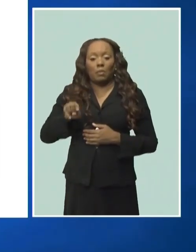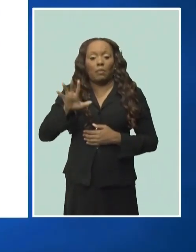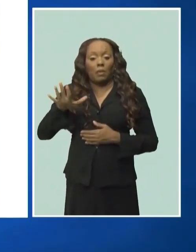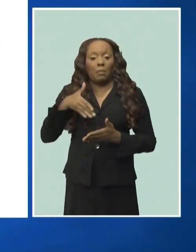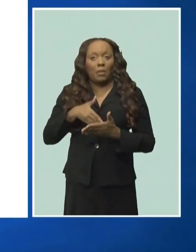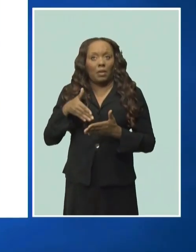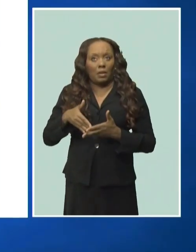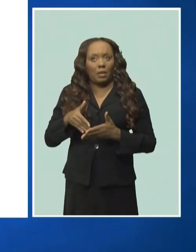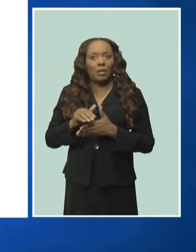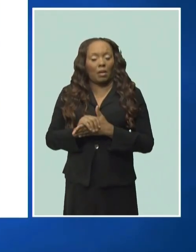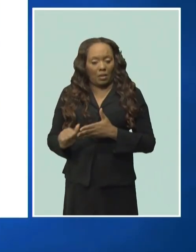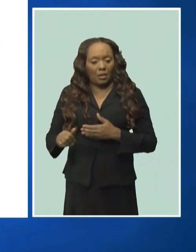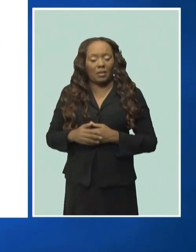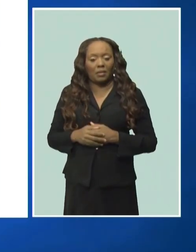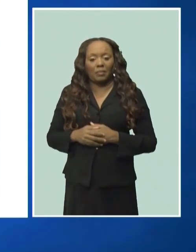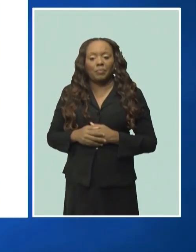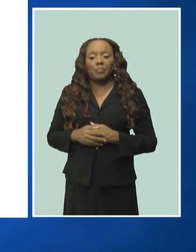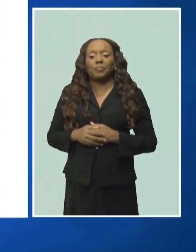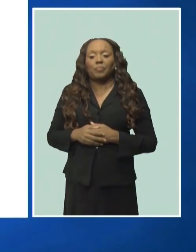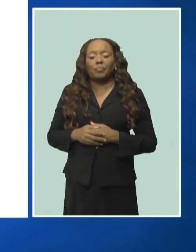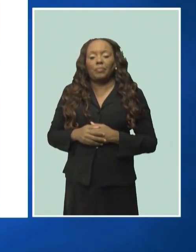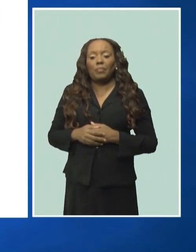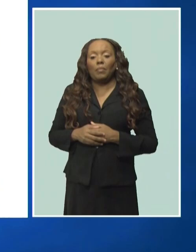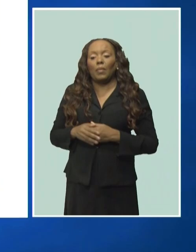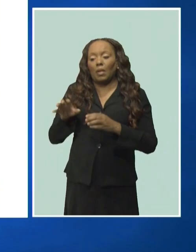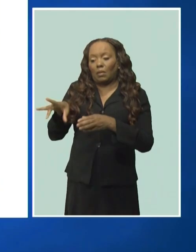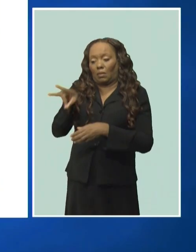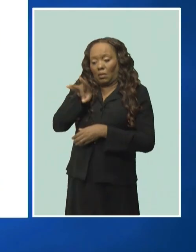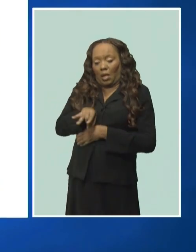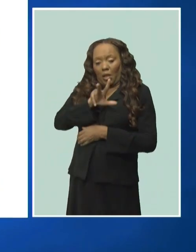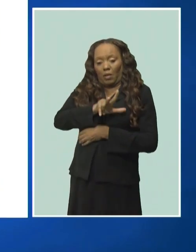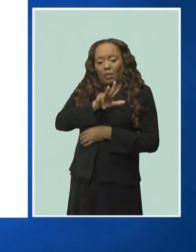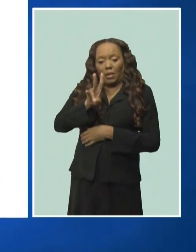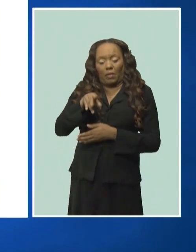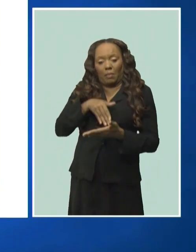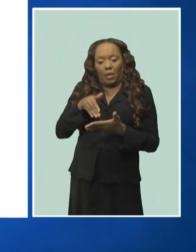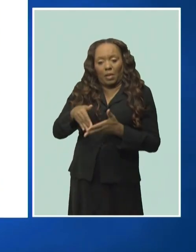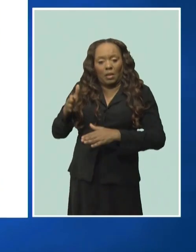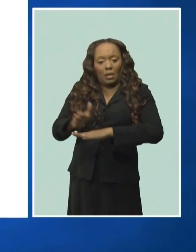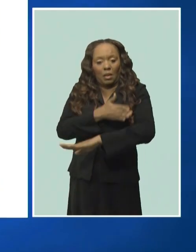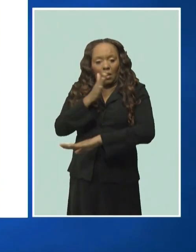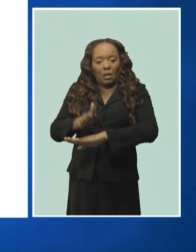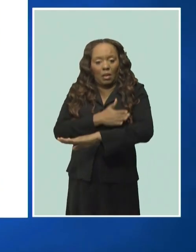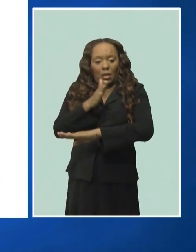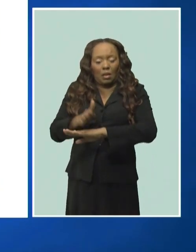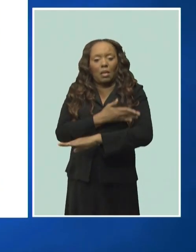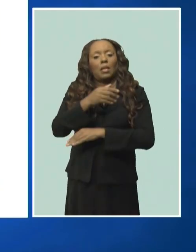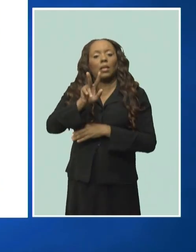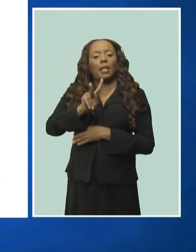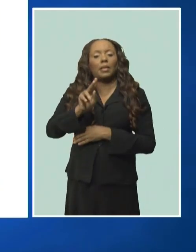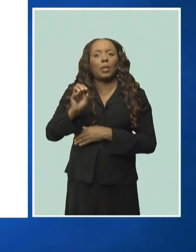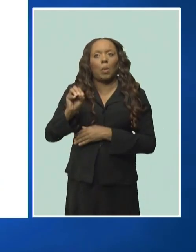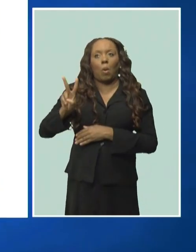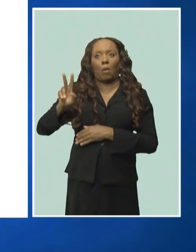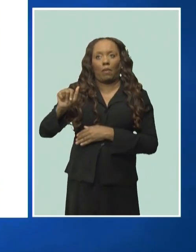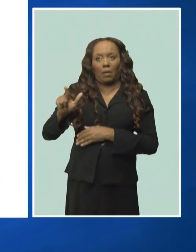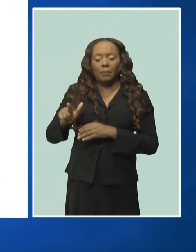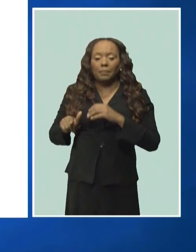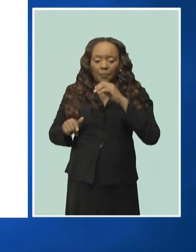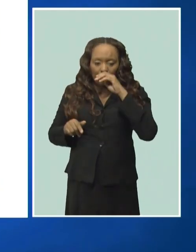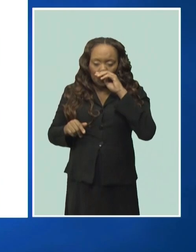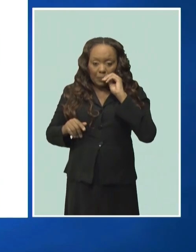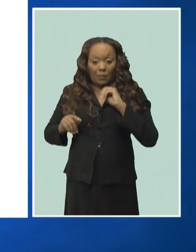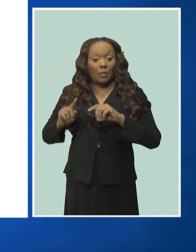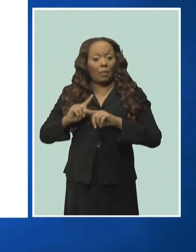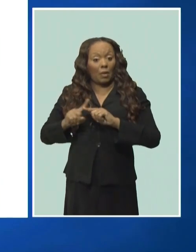million, of which $37 million has been set aside for improvements to Kensington Oval's infrastructure. On the revenue side,